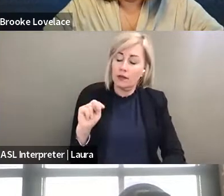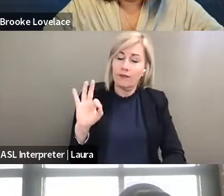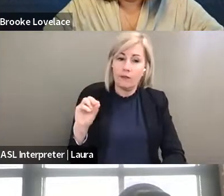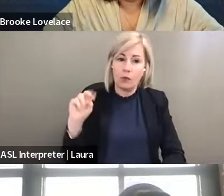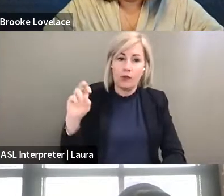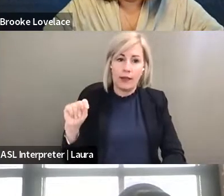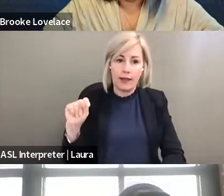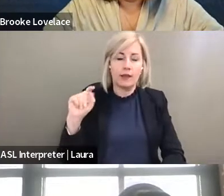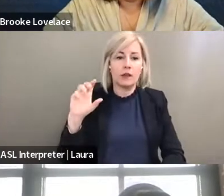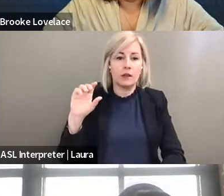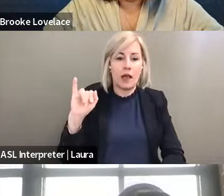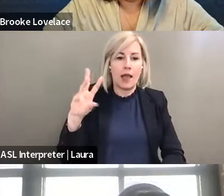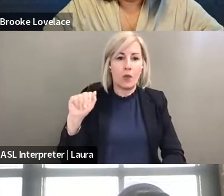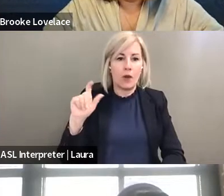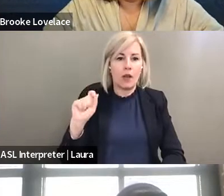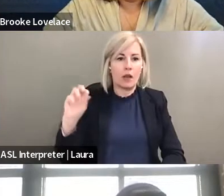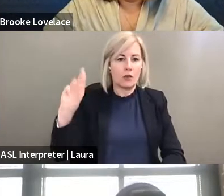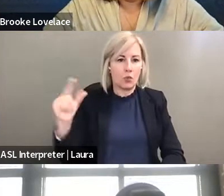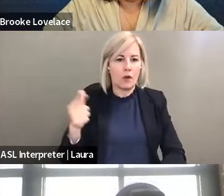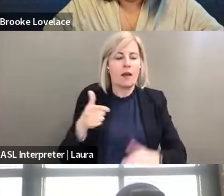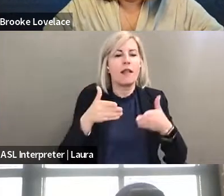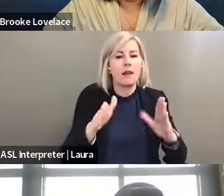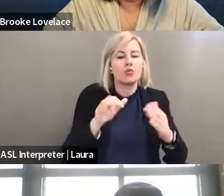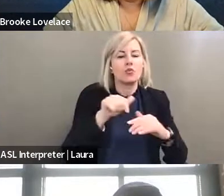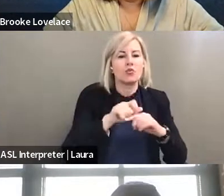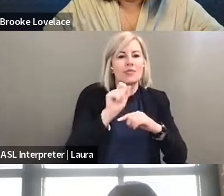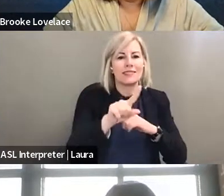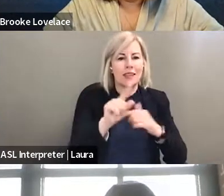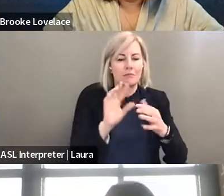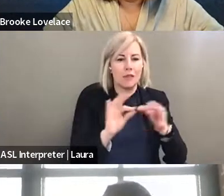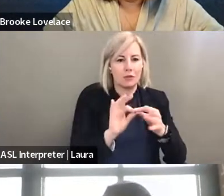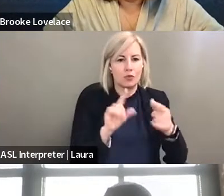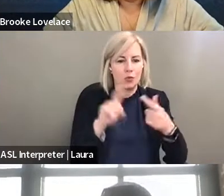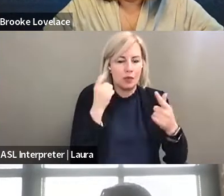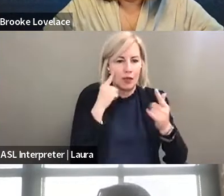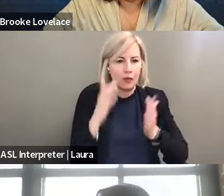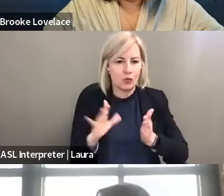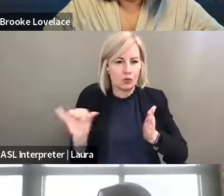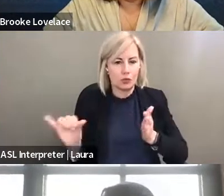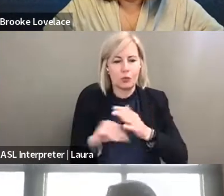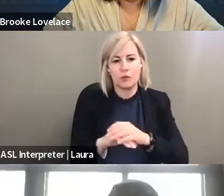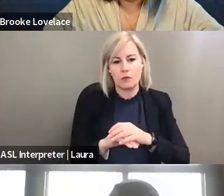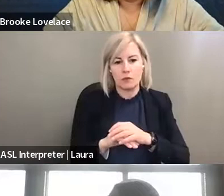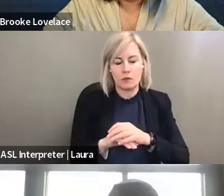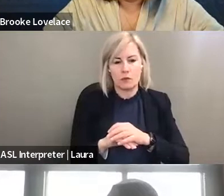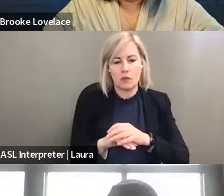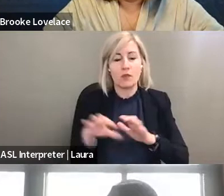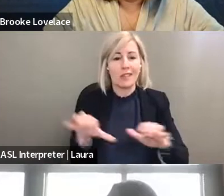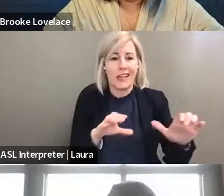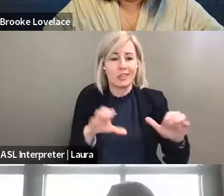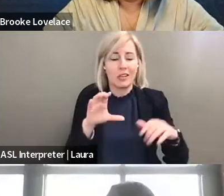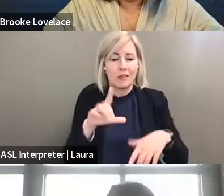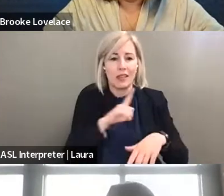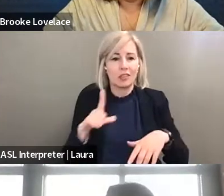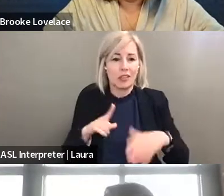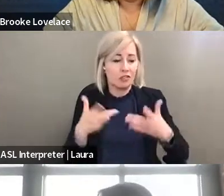infonet.iowa.org. That allows you to send messages to the governor as well. So all of those, the action of the legislature, it's